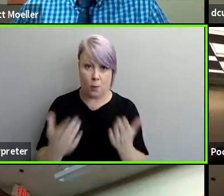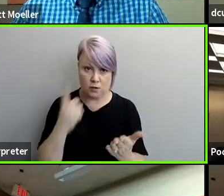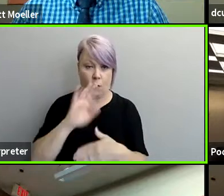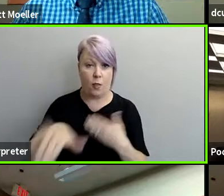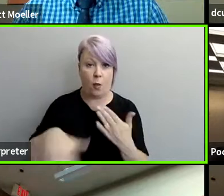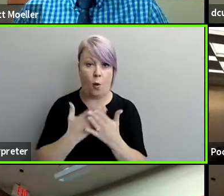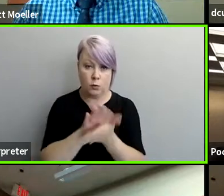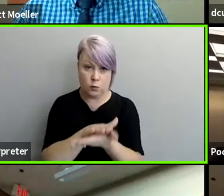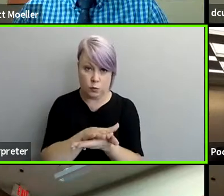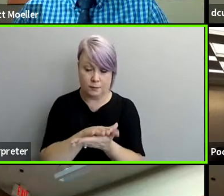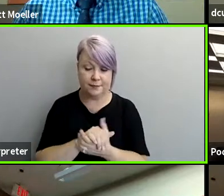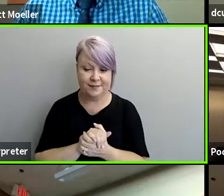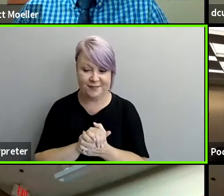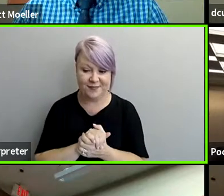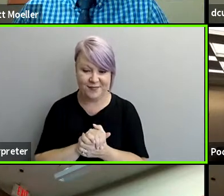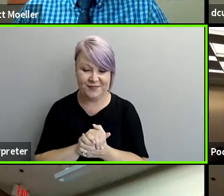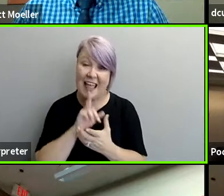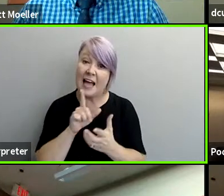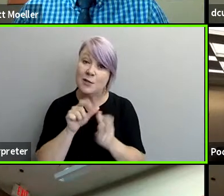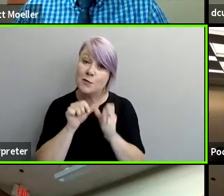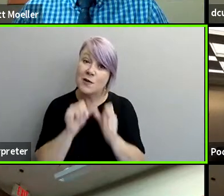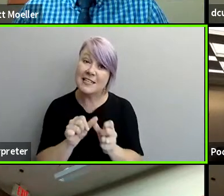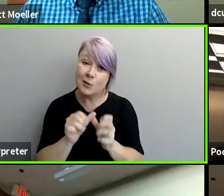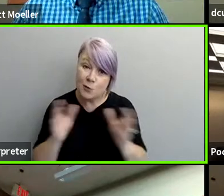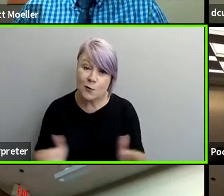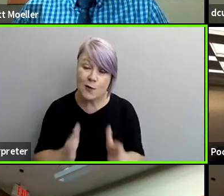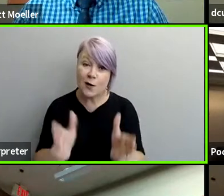and spread love of reading.